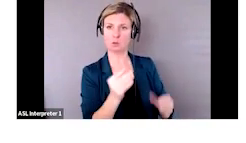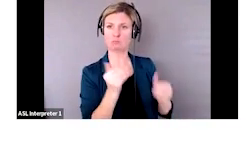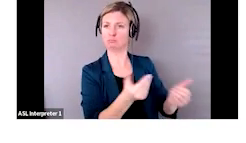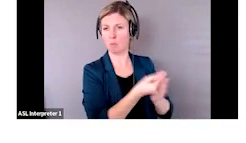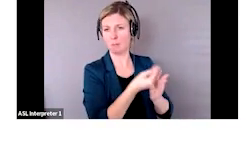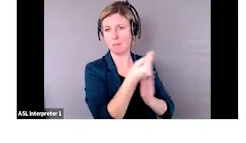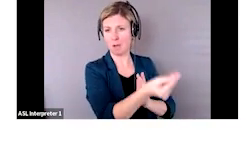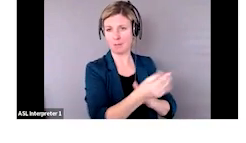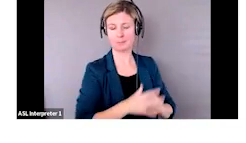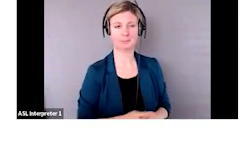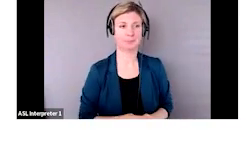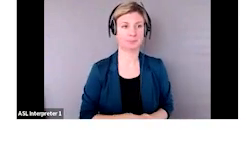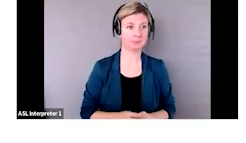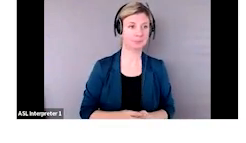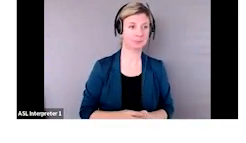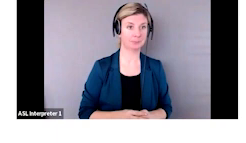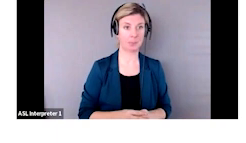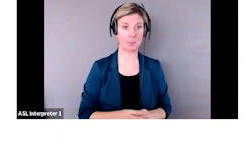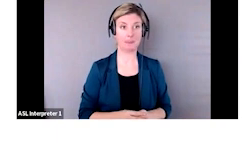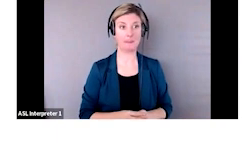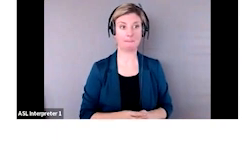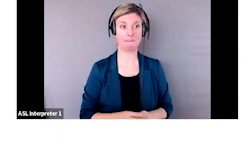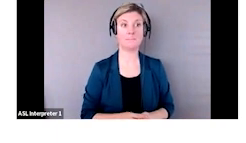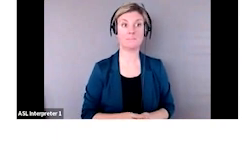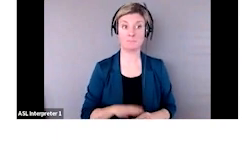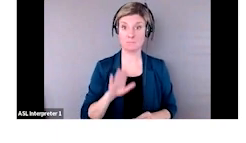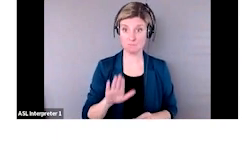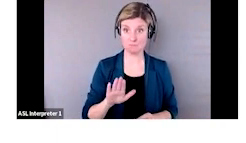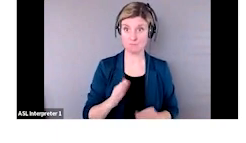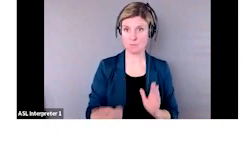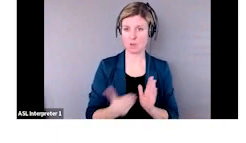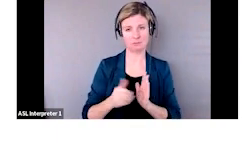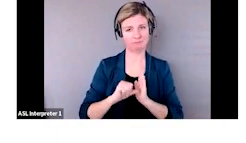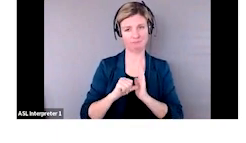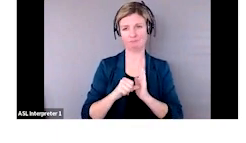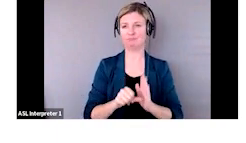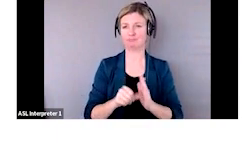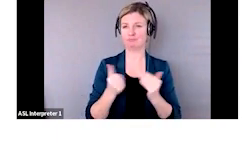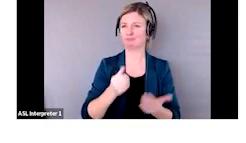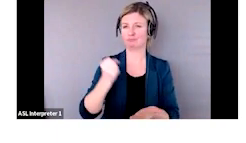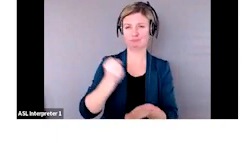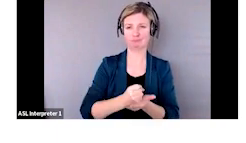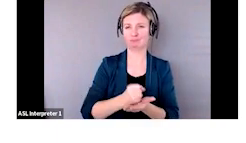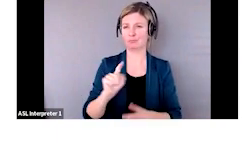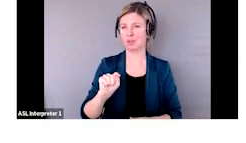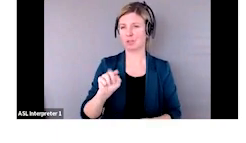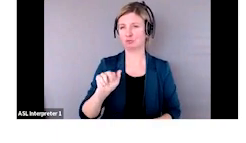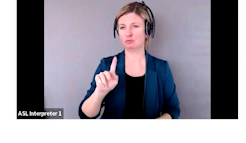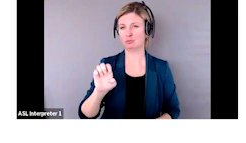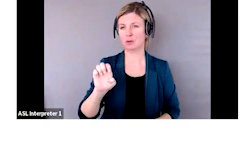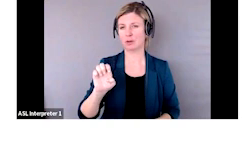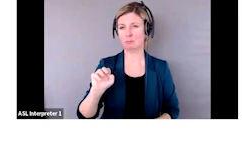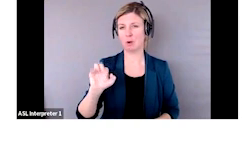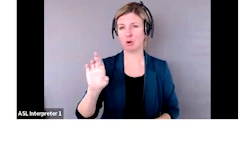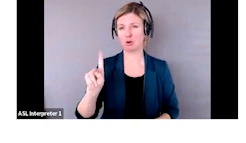As we go into 2024 here, getting that trademark, there's a number of people that I talk to where they're always bashful because they said, no, I